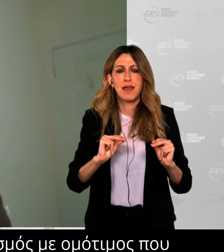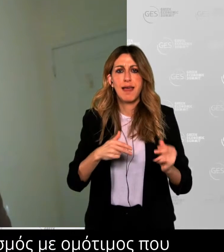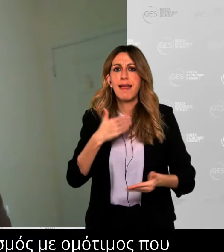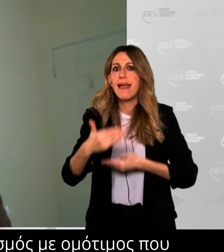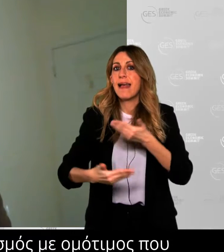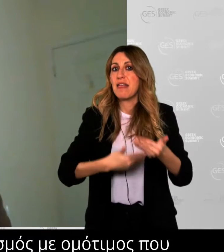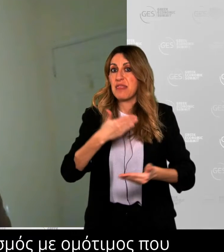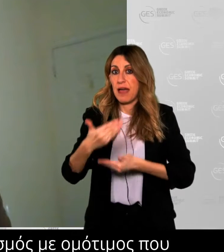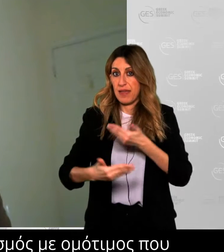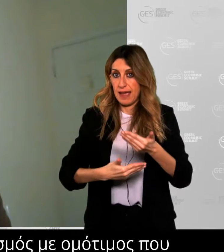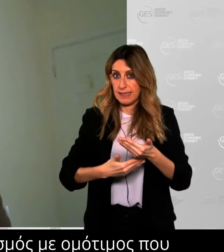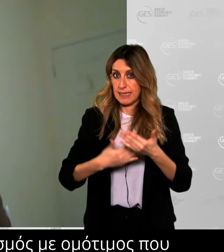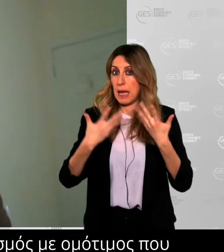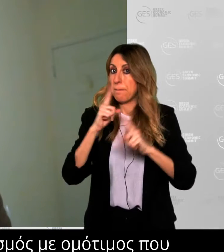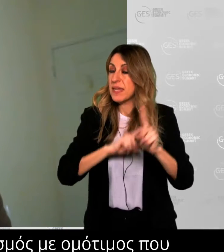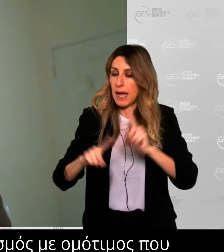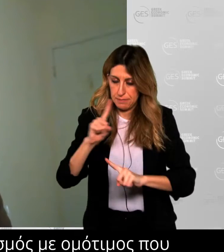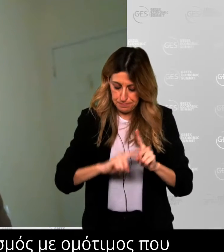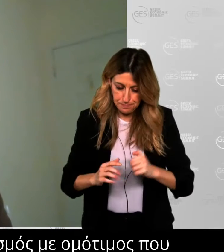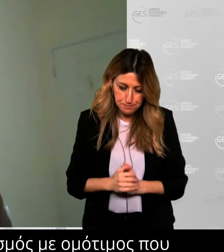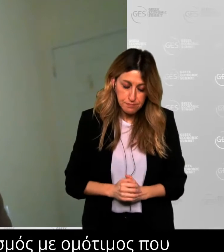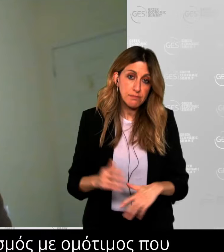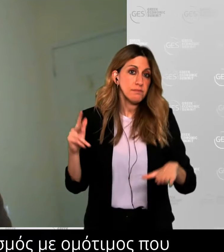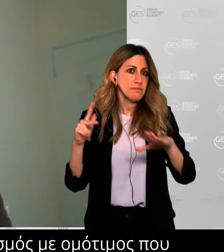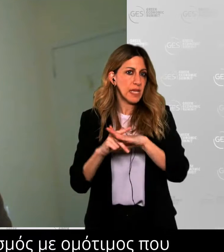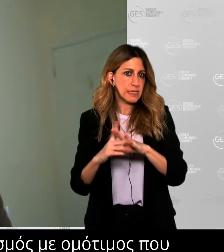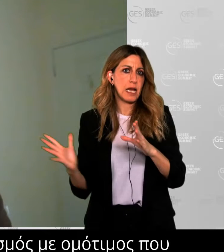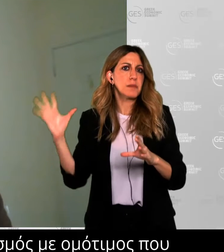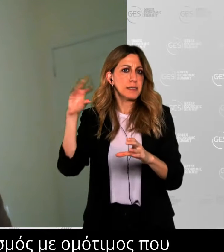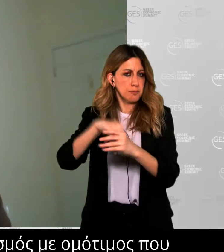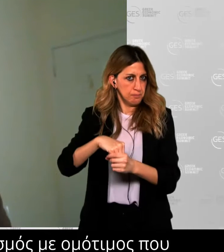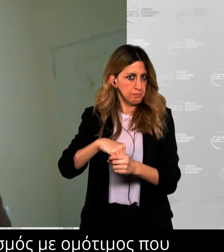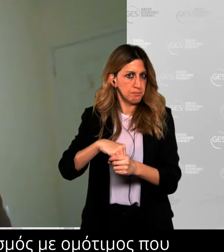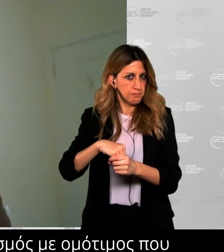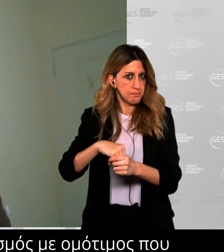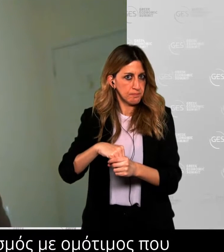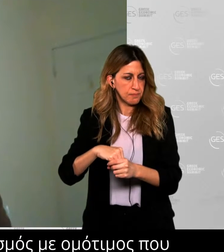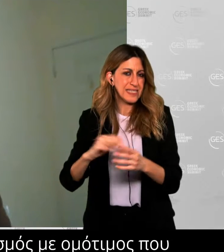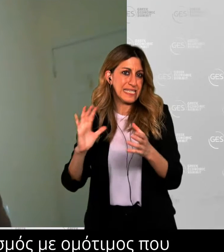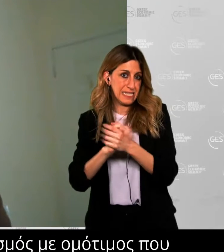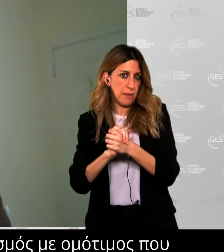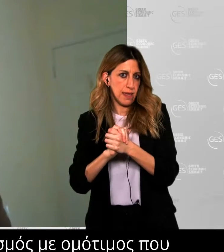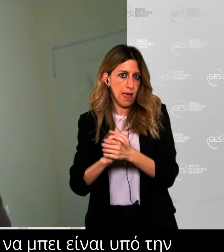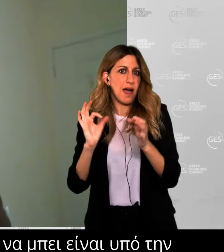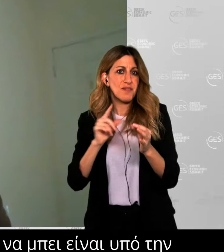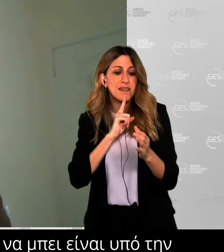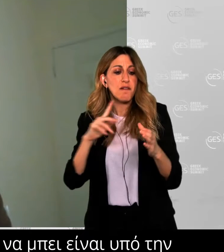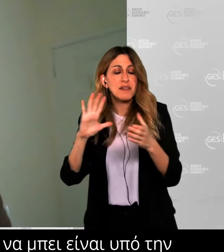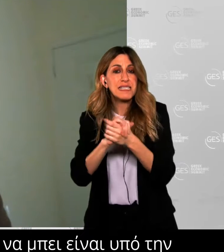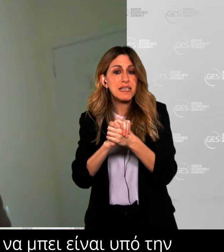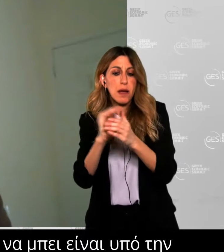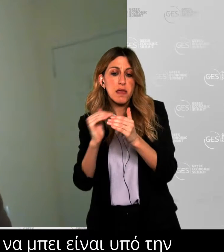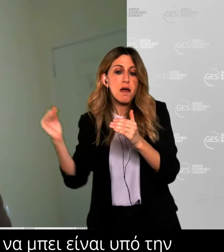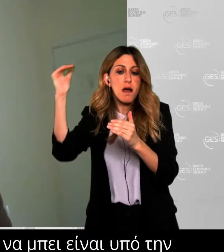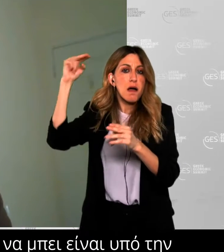for NZBA is operated by the UN, the United Nations, within the UN Environment Programme, would correspond with the Secretariat. You would express